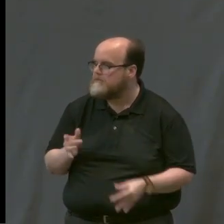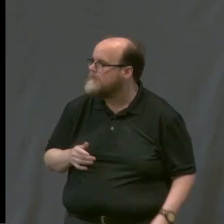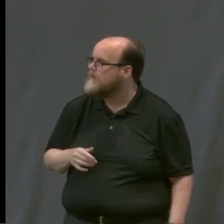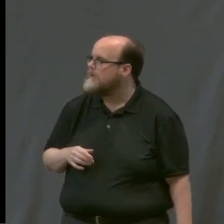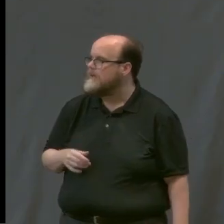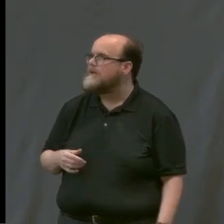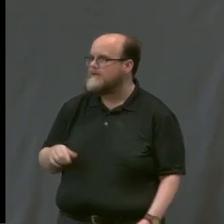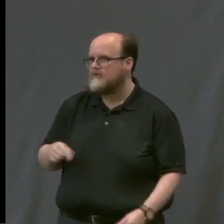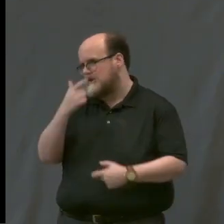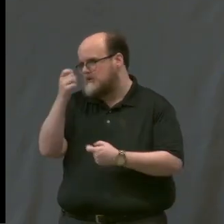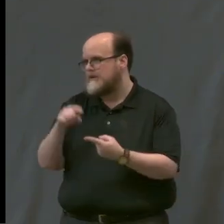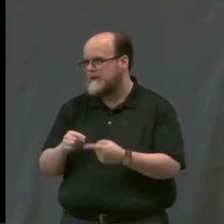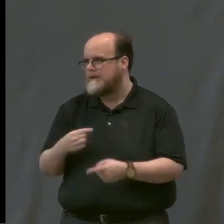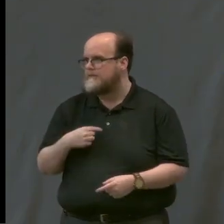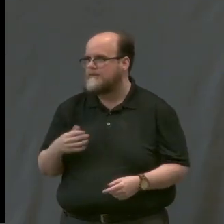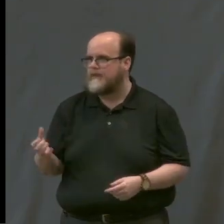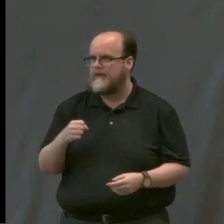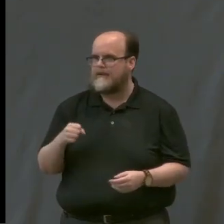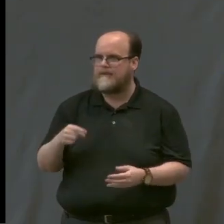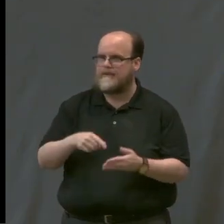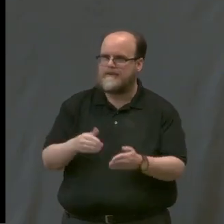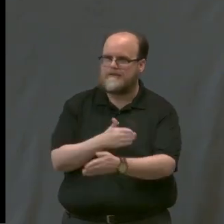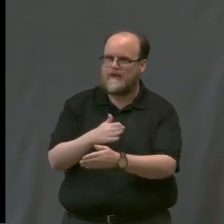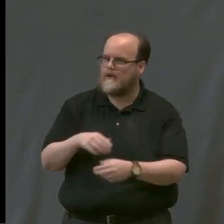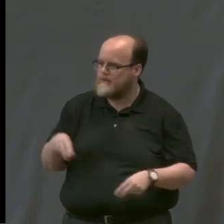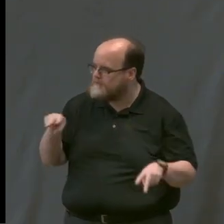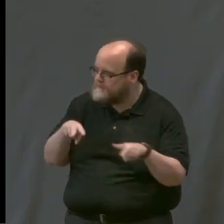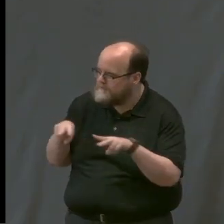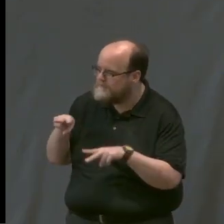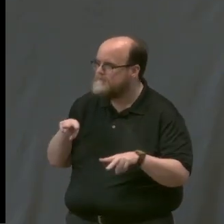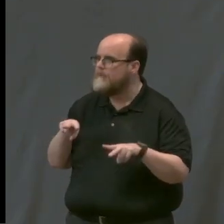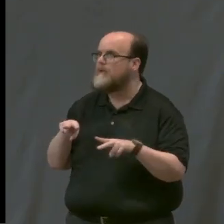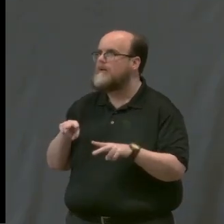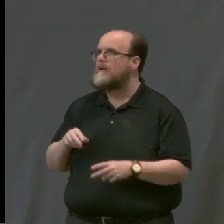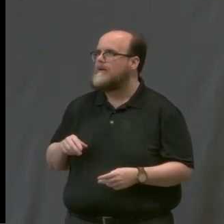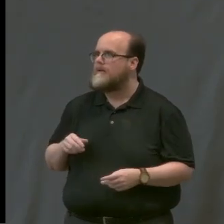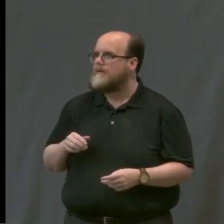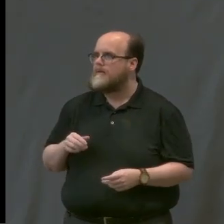It's just interesting to me to take these songs and take a look at what